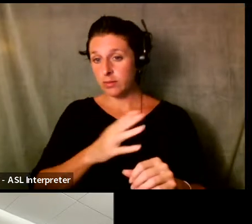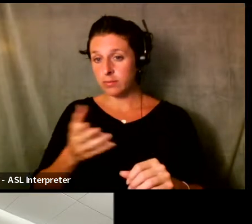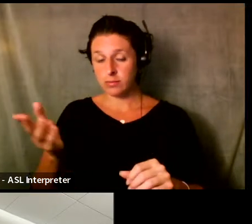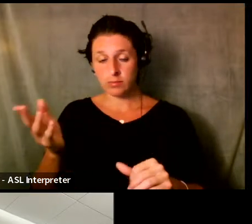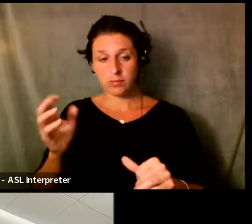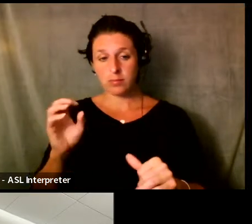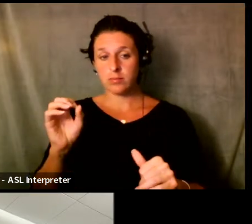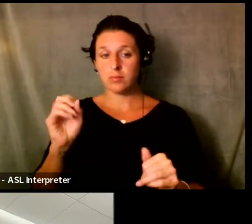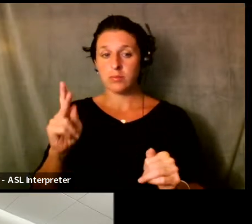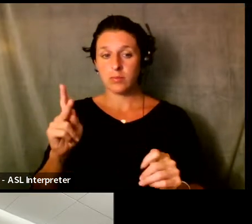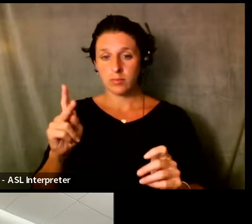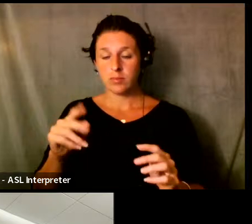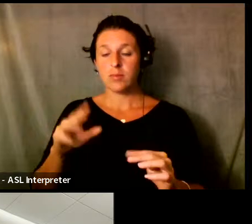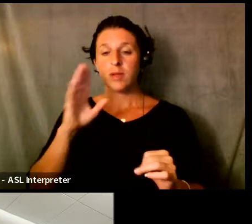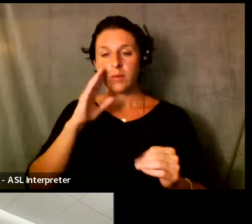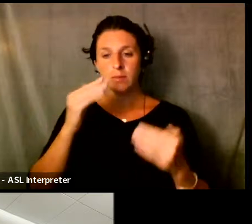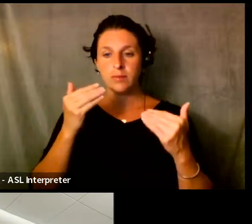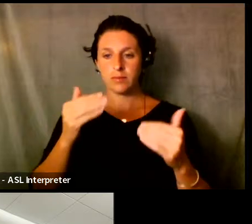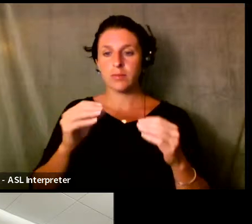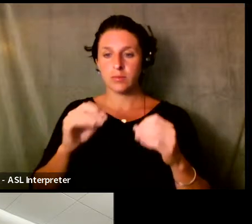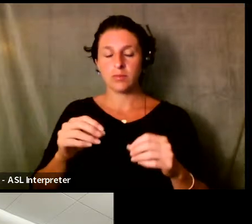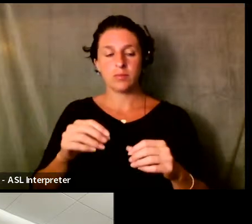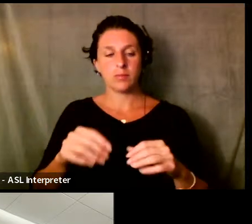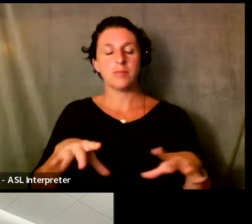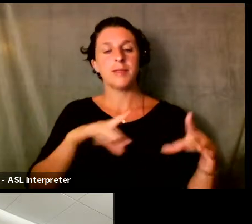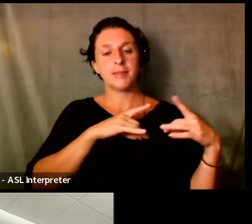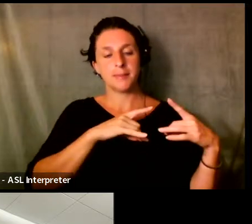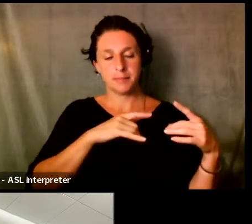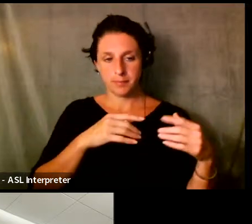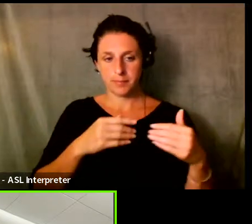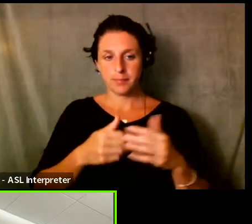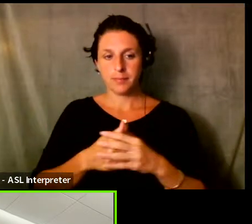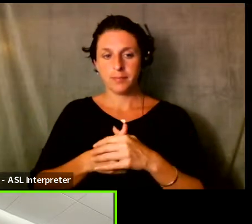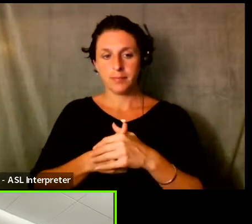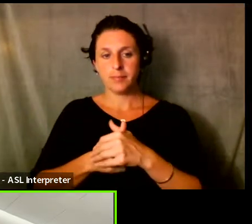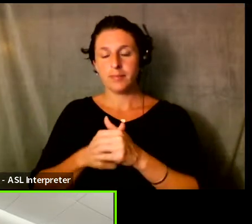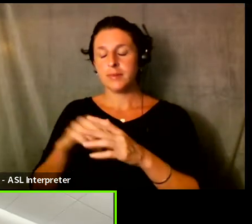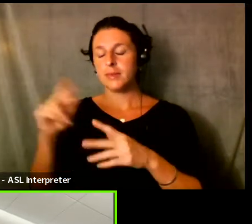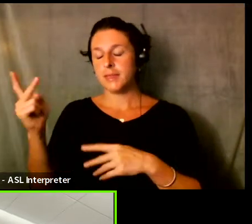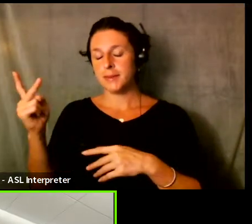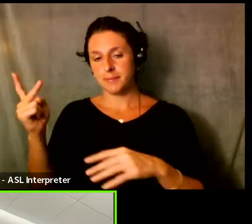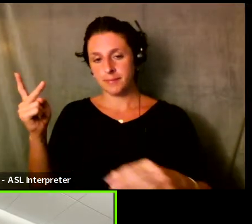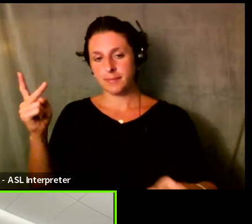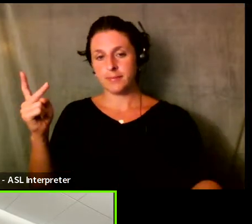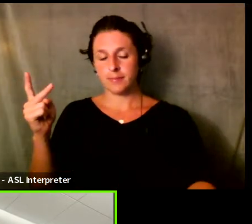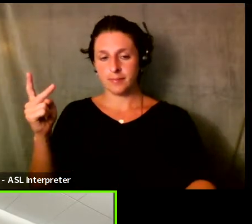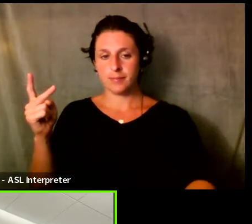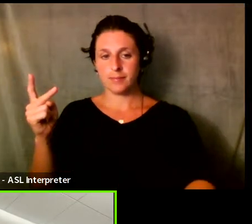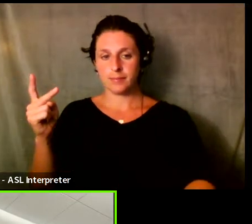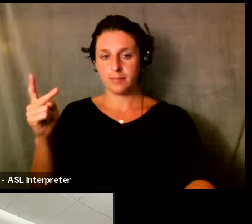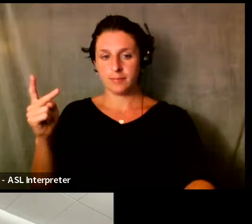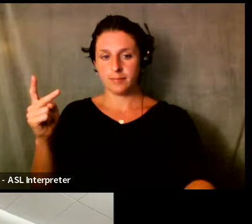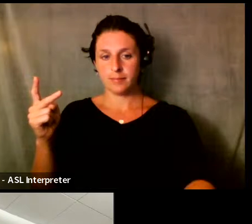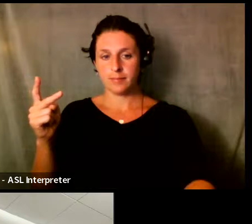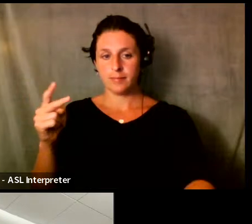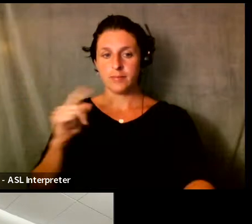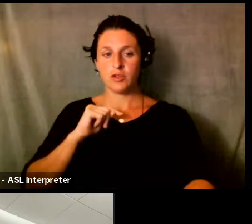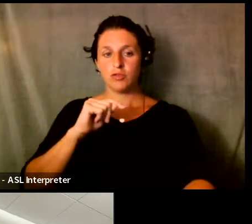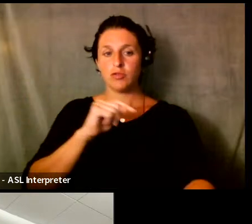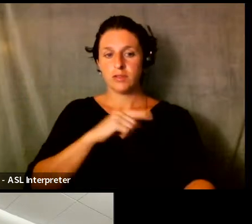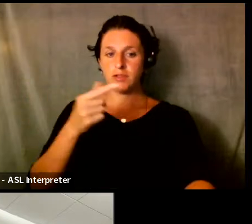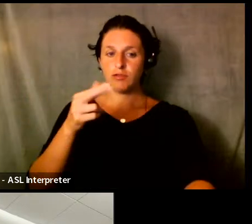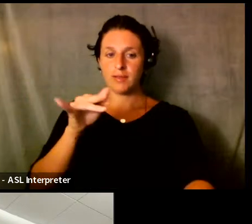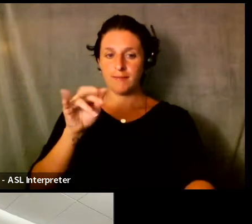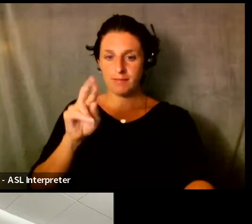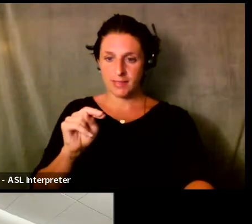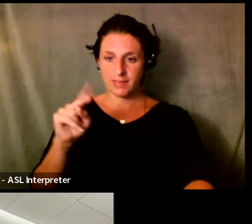Okay, I'll entertain a motion. I'll move adoption. Okay, Second. okay. Motion by trustee